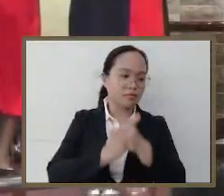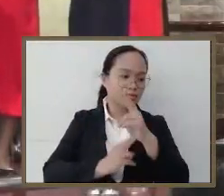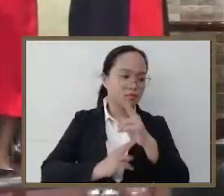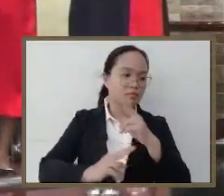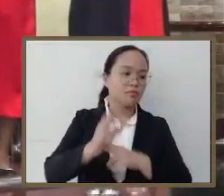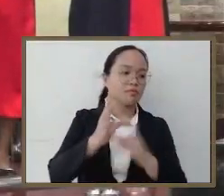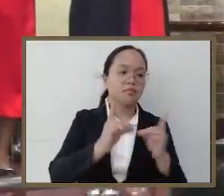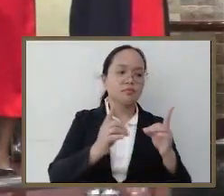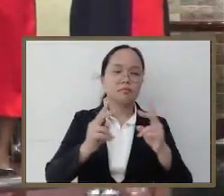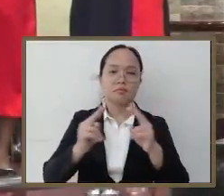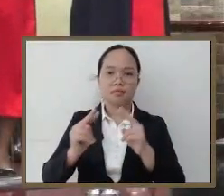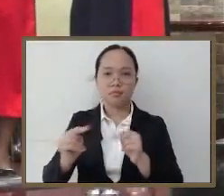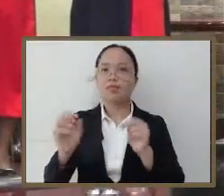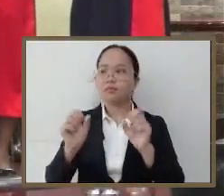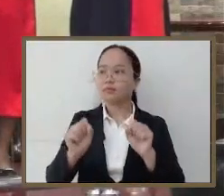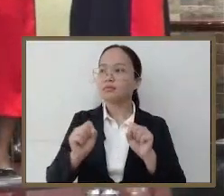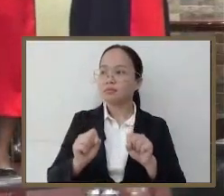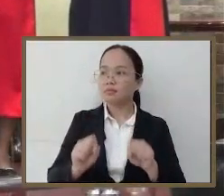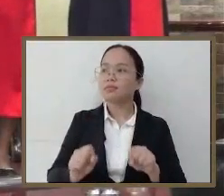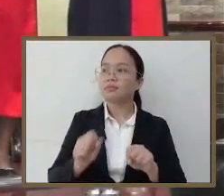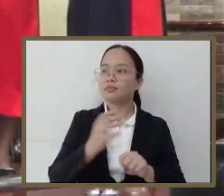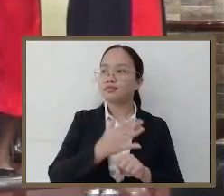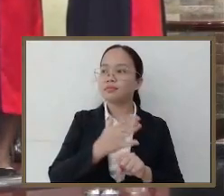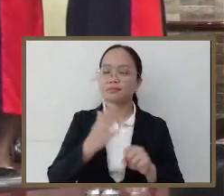your you